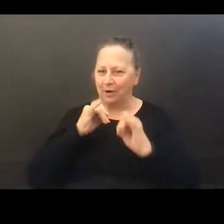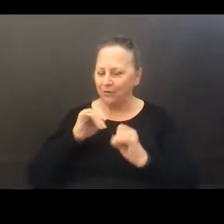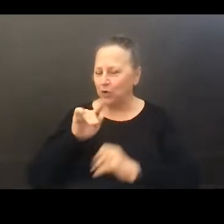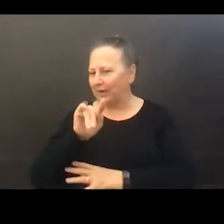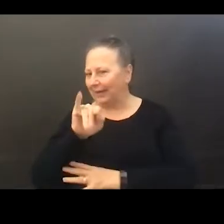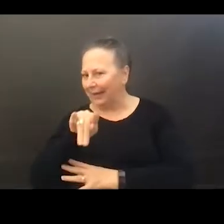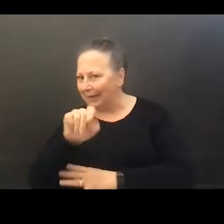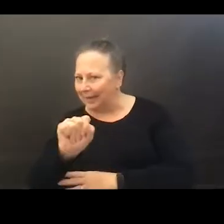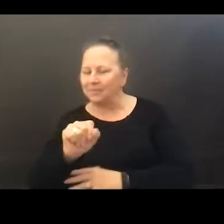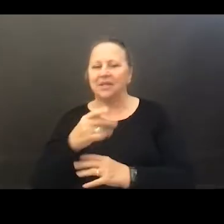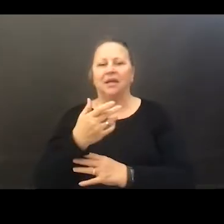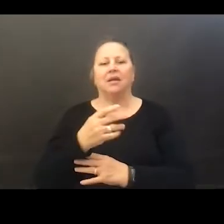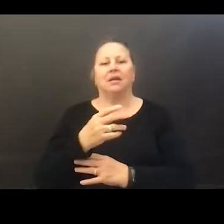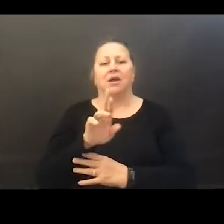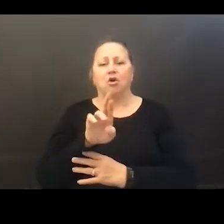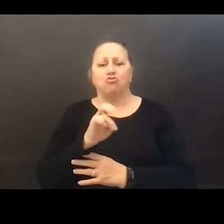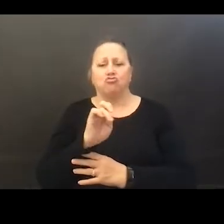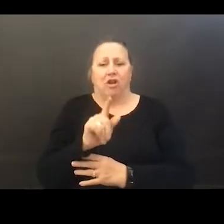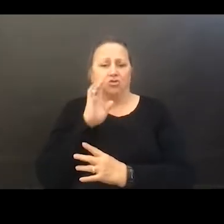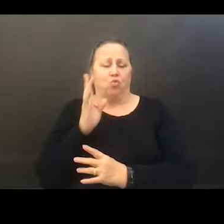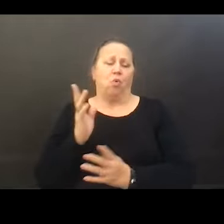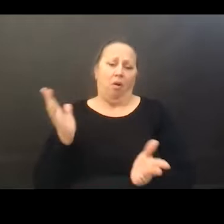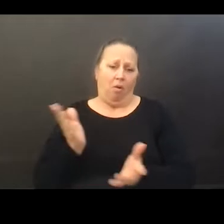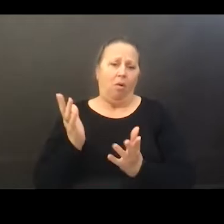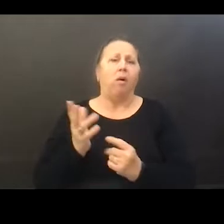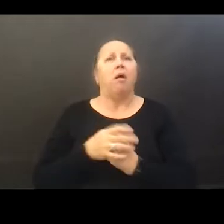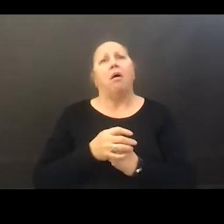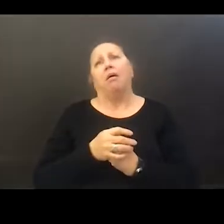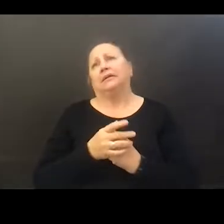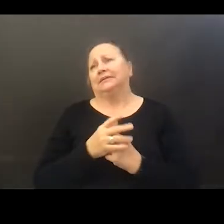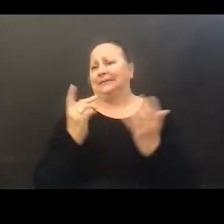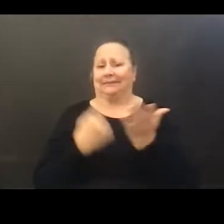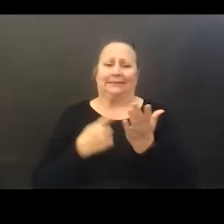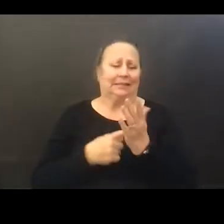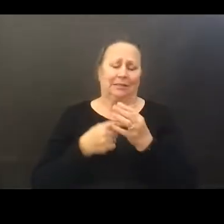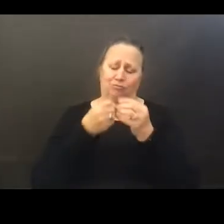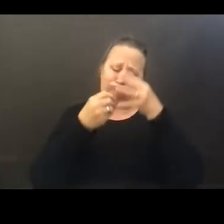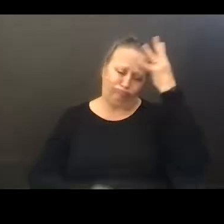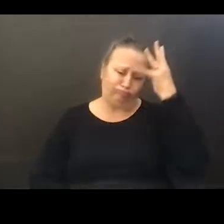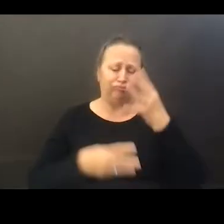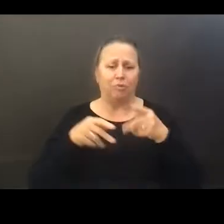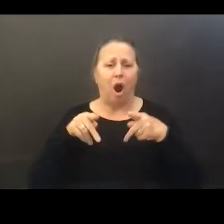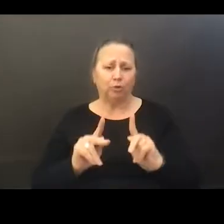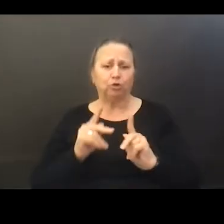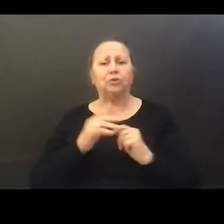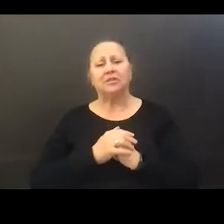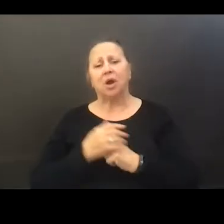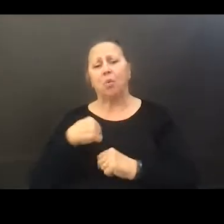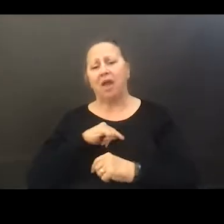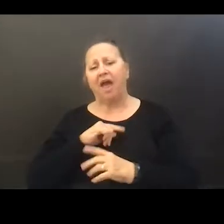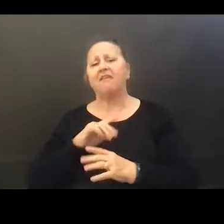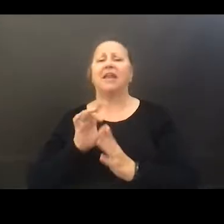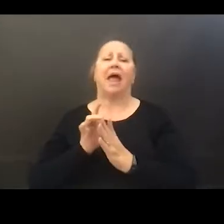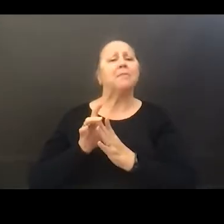bring it up and talk to you specifically about the opportunities at Tesla. We're going to show a 8-minute video as